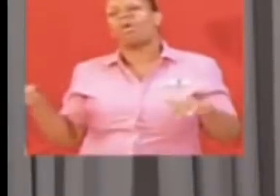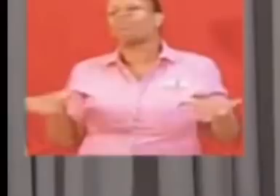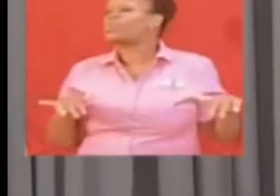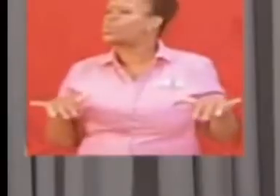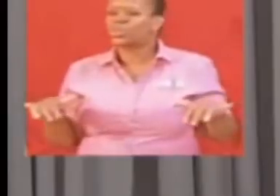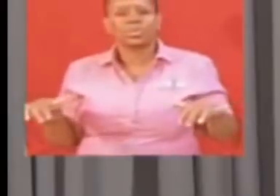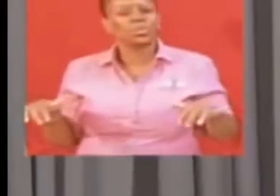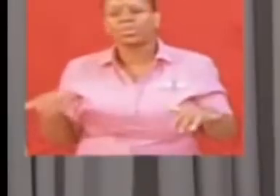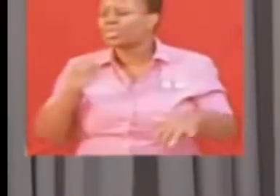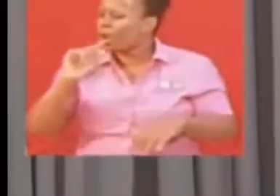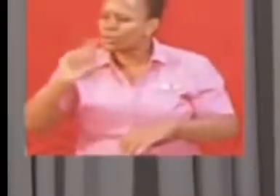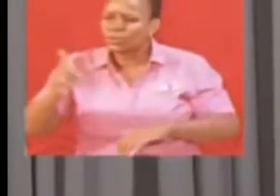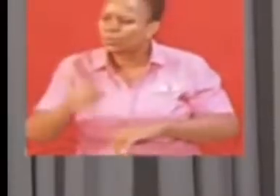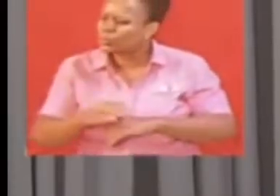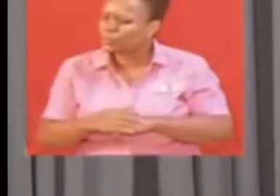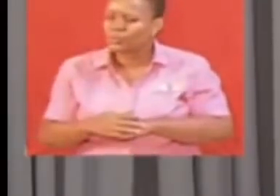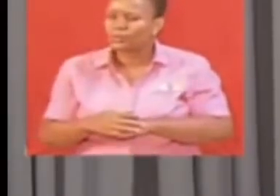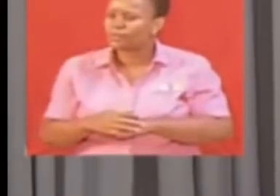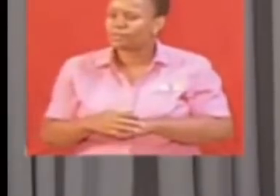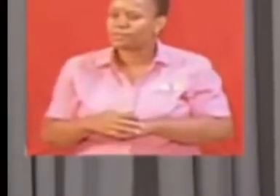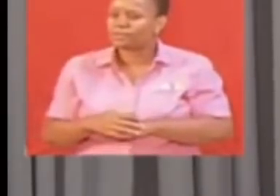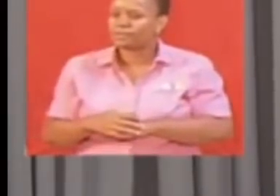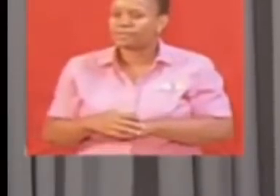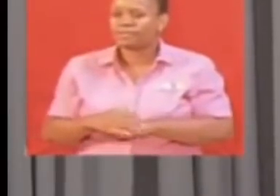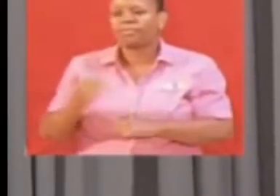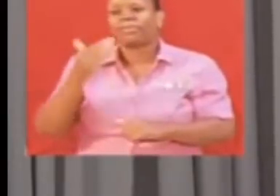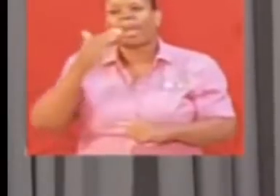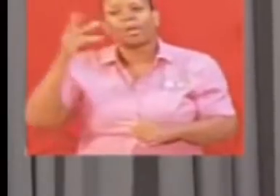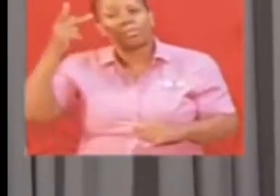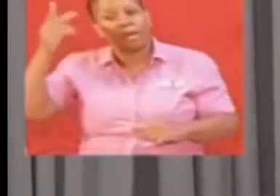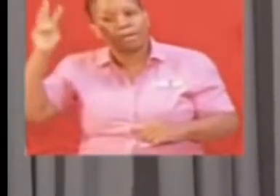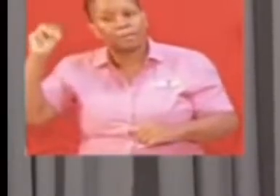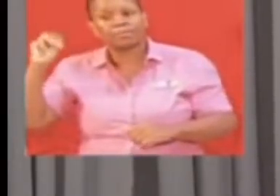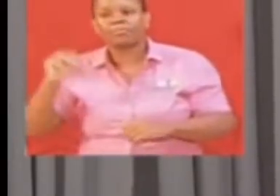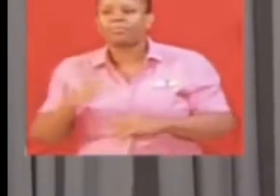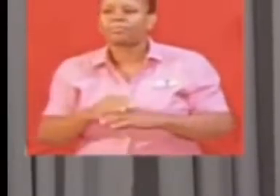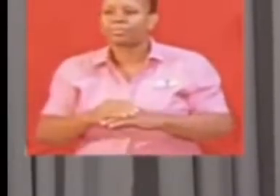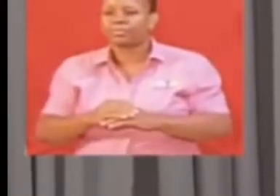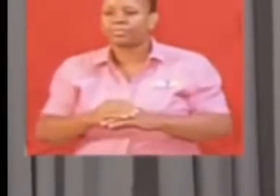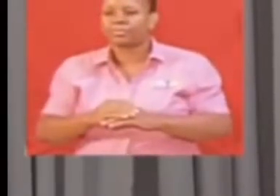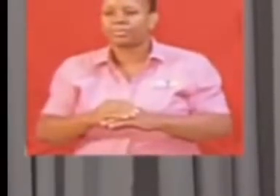Thank you, Prime Minister. And we move now to Radio Tambrin.